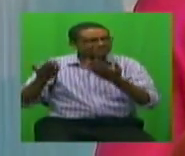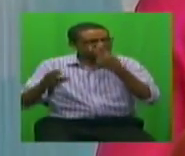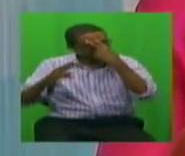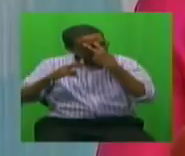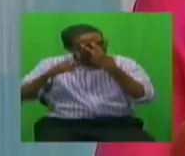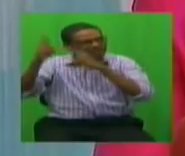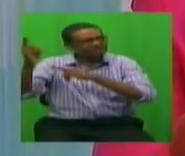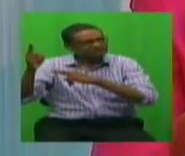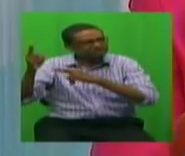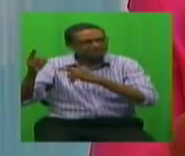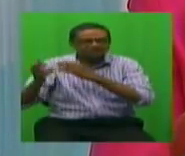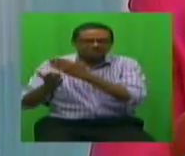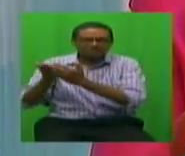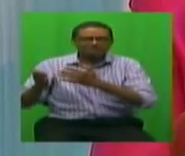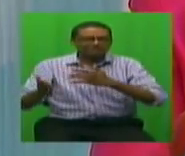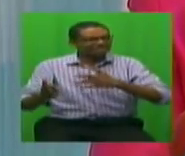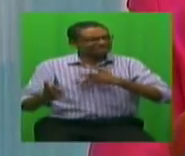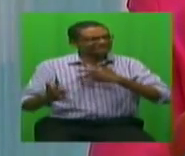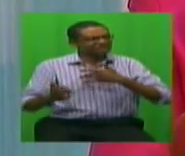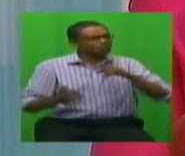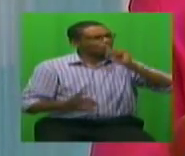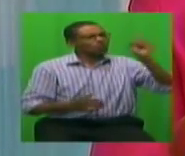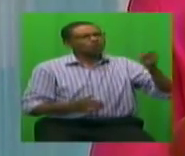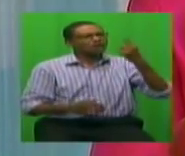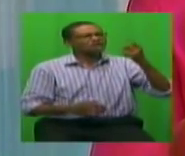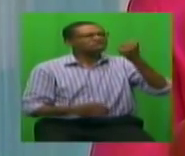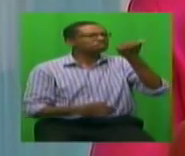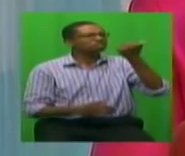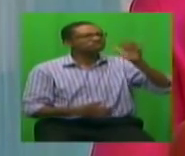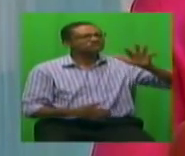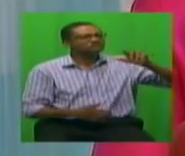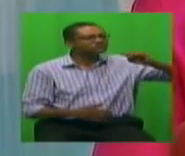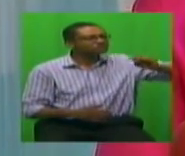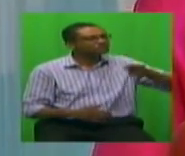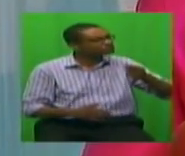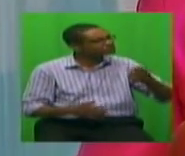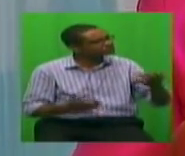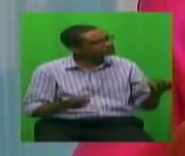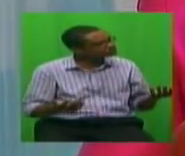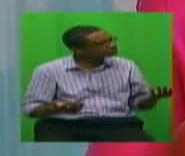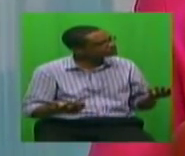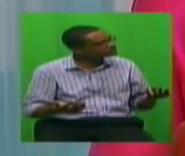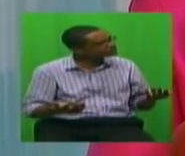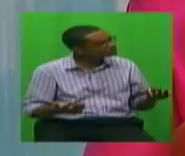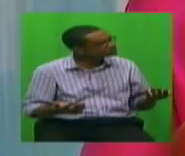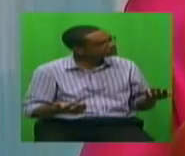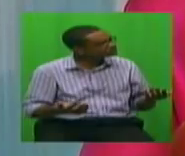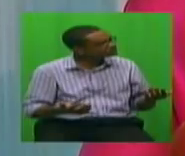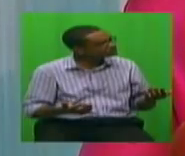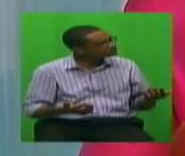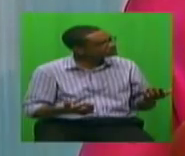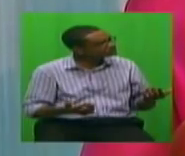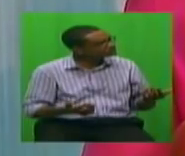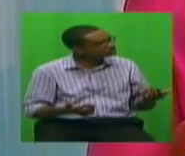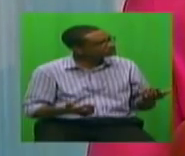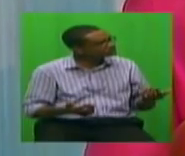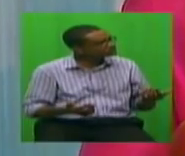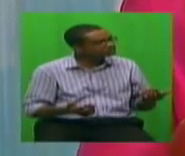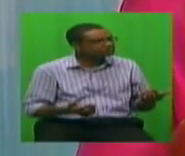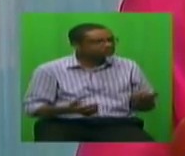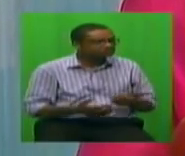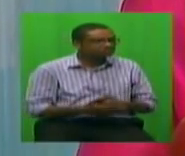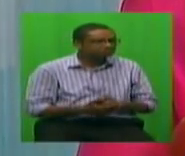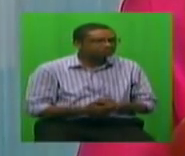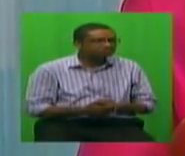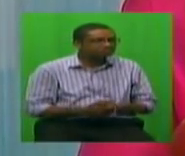only $15,000 and a cap of $15,000, etc. So at the risk of being accused